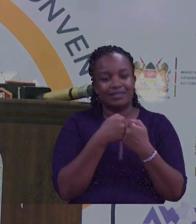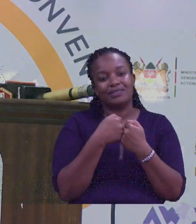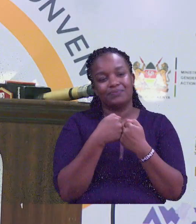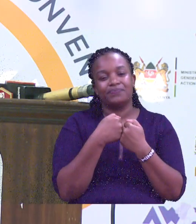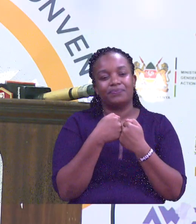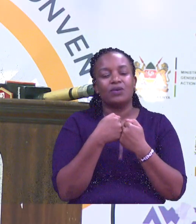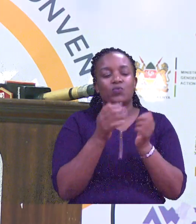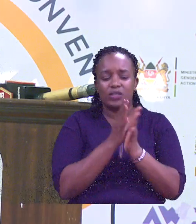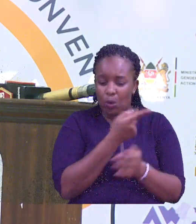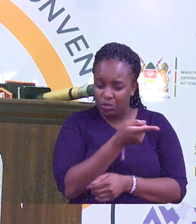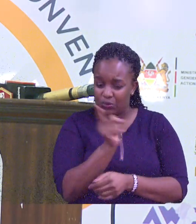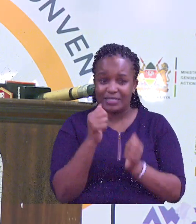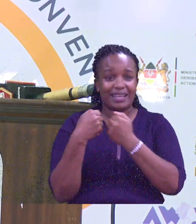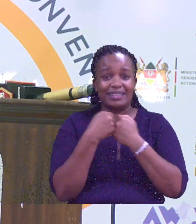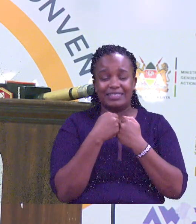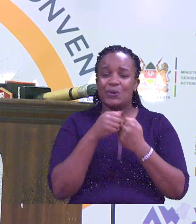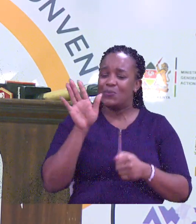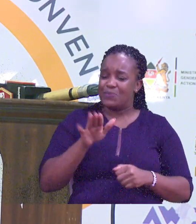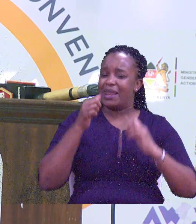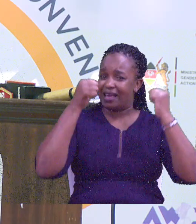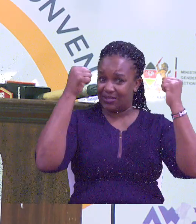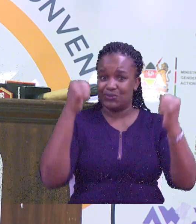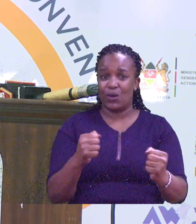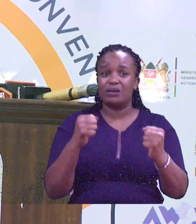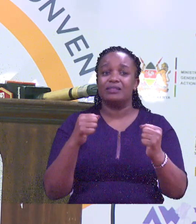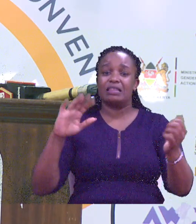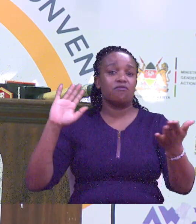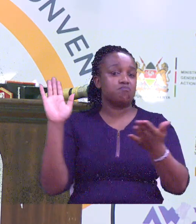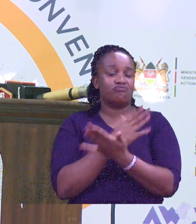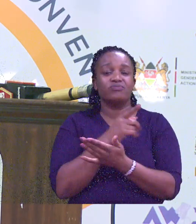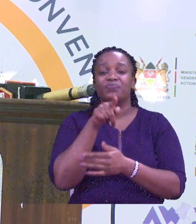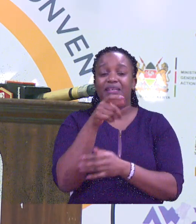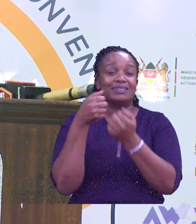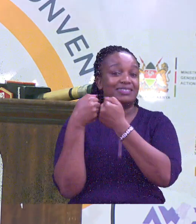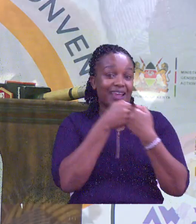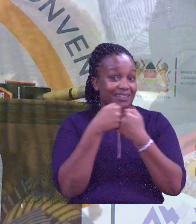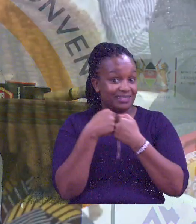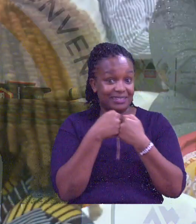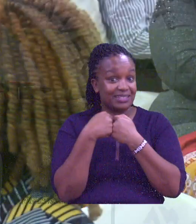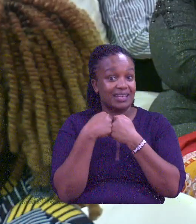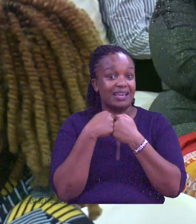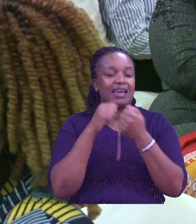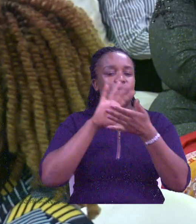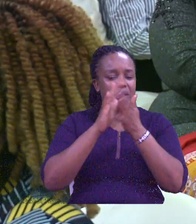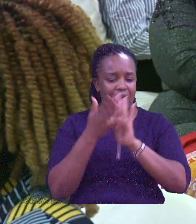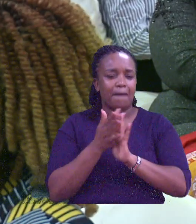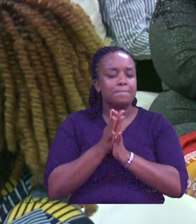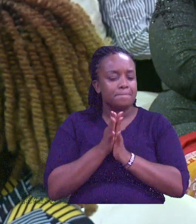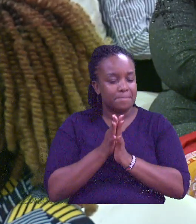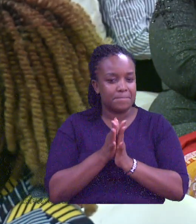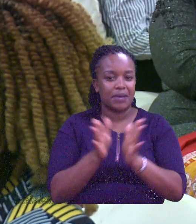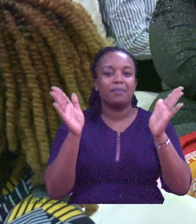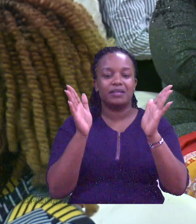Despite the challenges, women have navigated, broken the glass ceiling, making it into public,